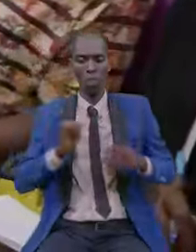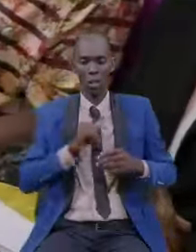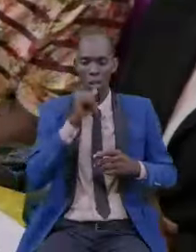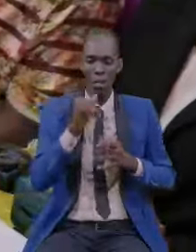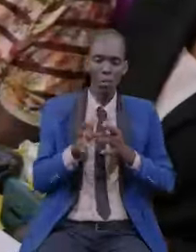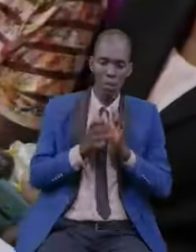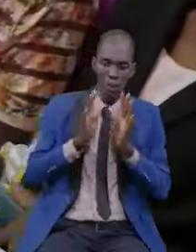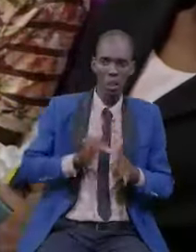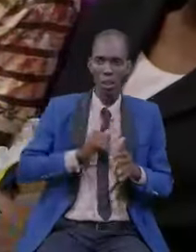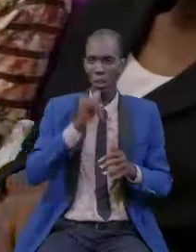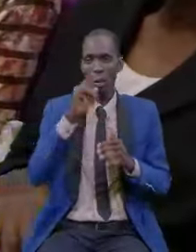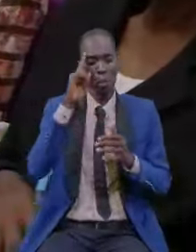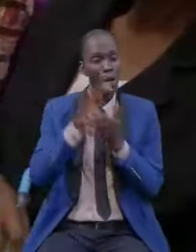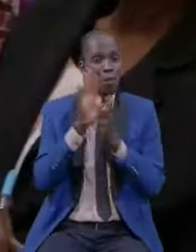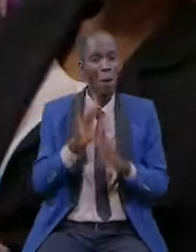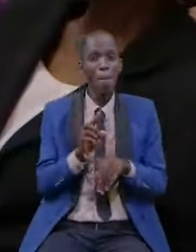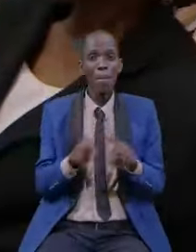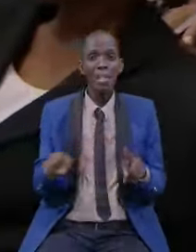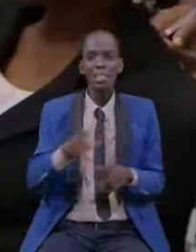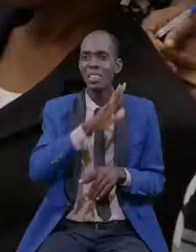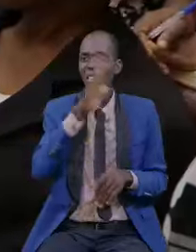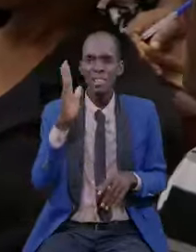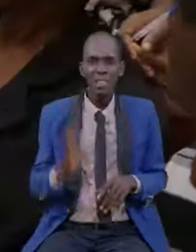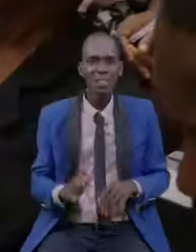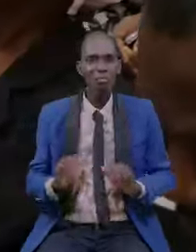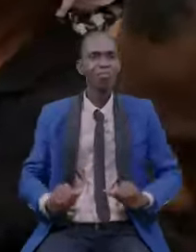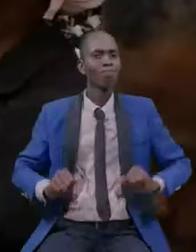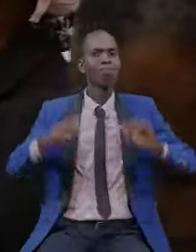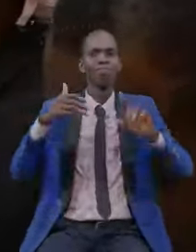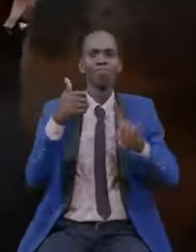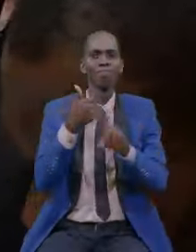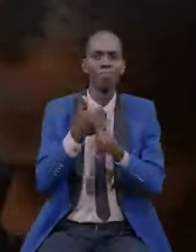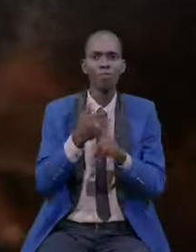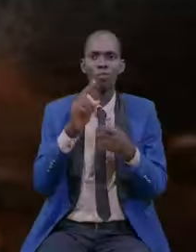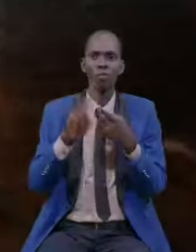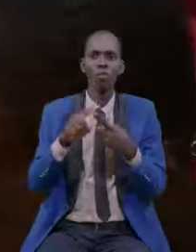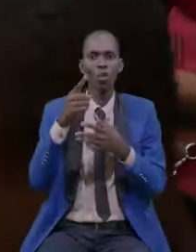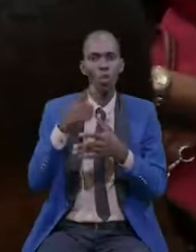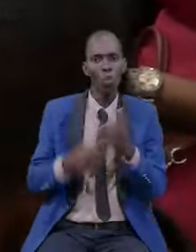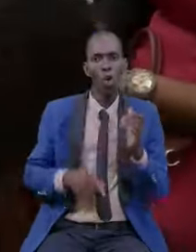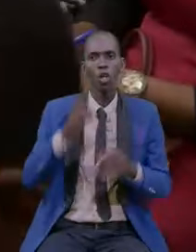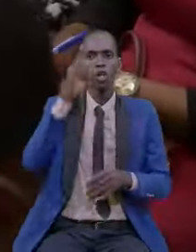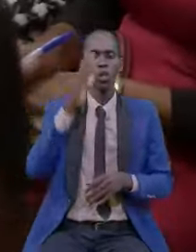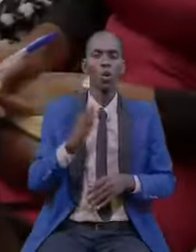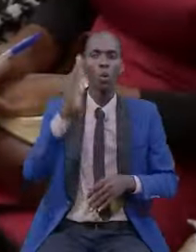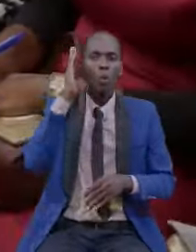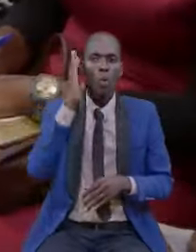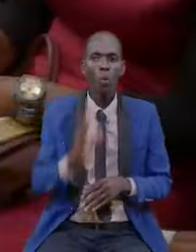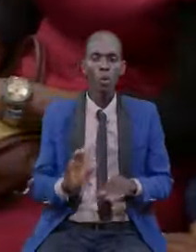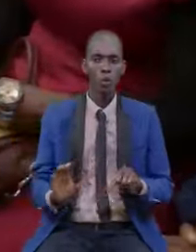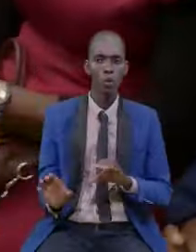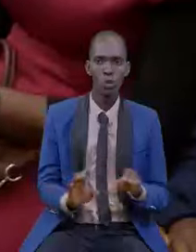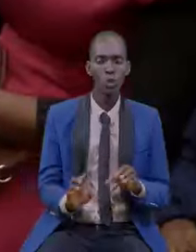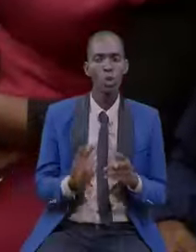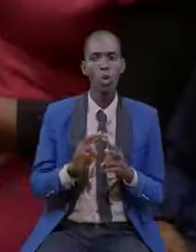God will do, whatever God will say. If there is anything between